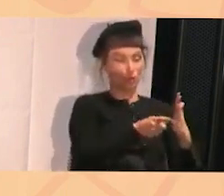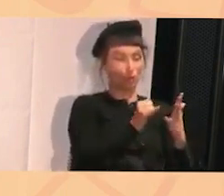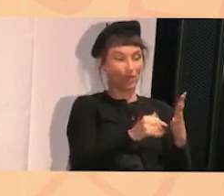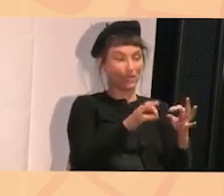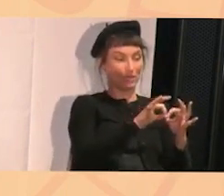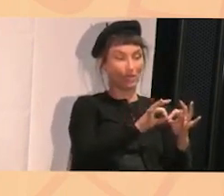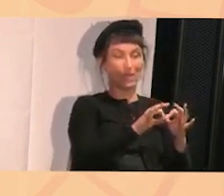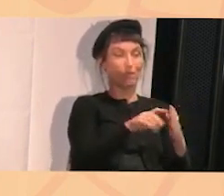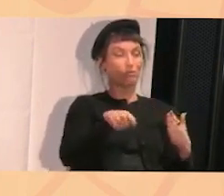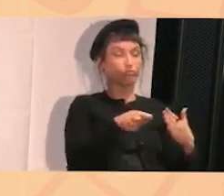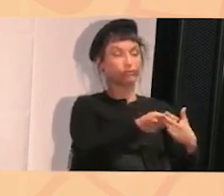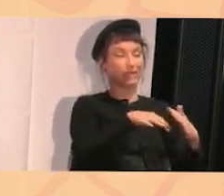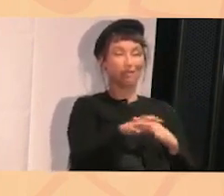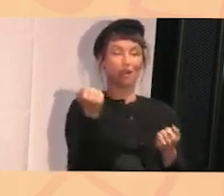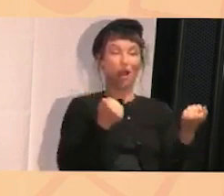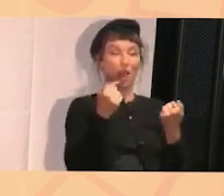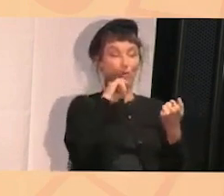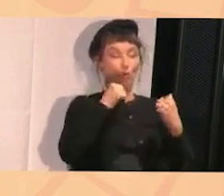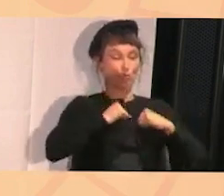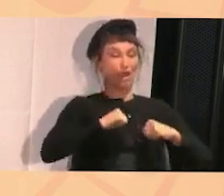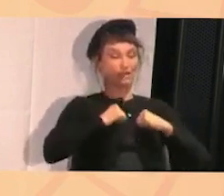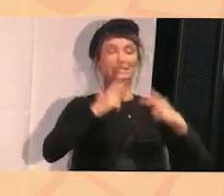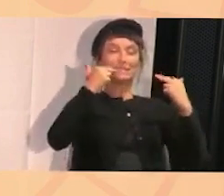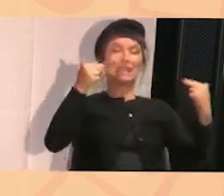practice as we go along singing. So,